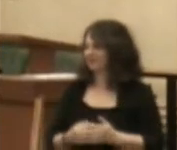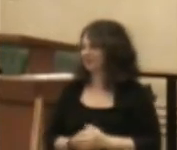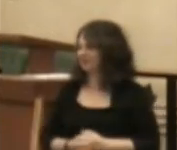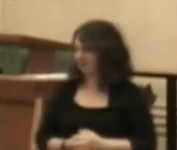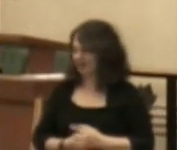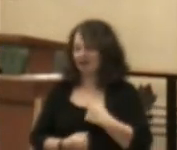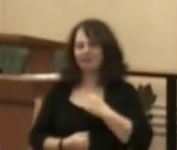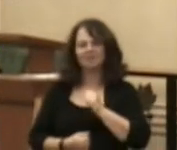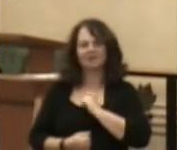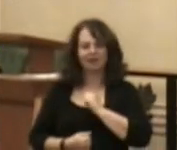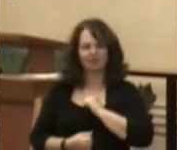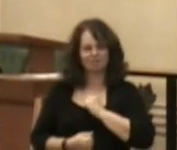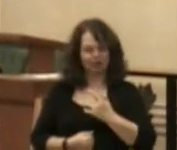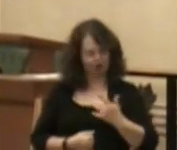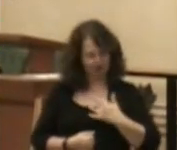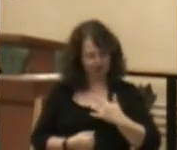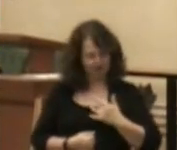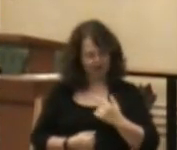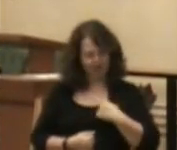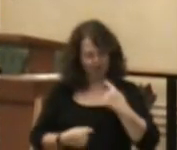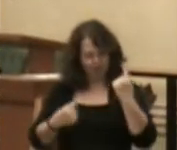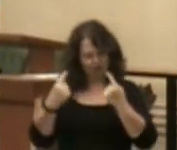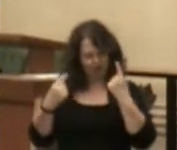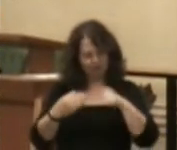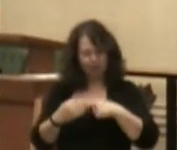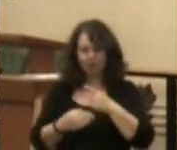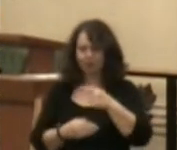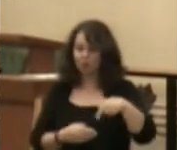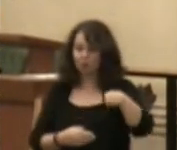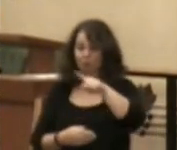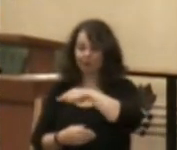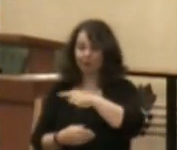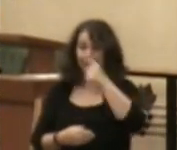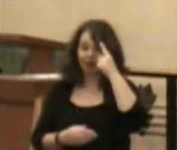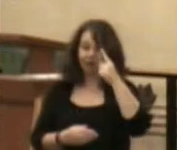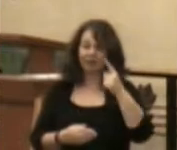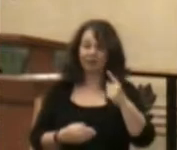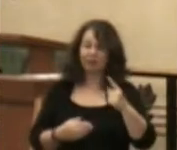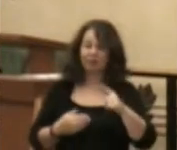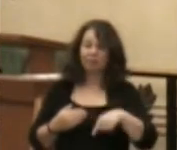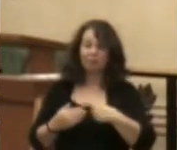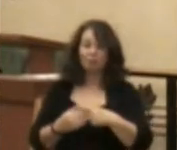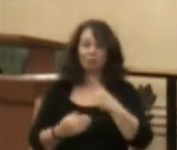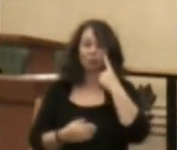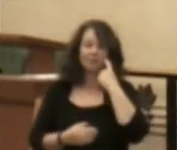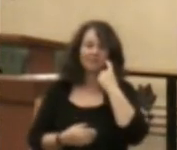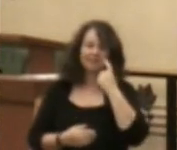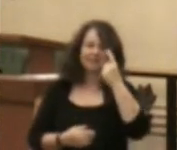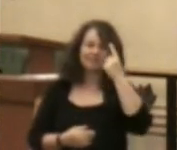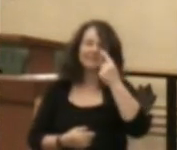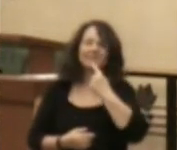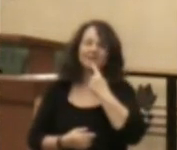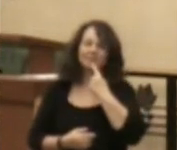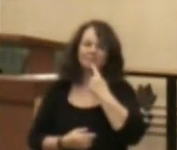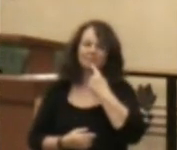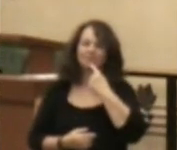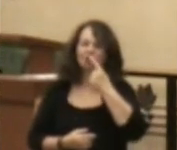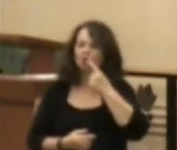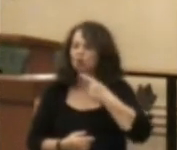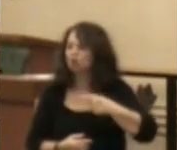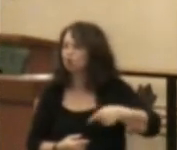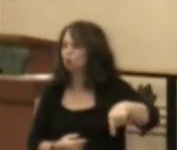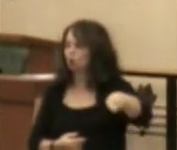corner, and in my heart I started thinking about you, and maybe of more recent I've started to say that you